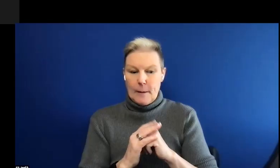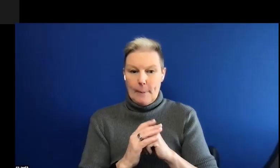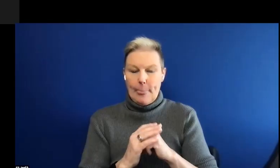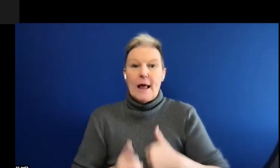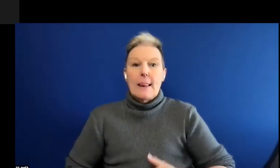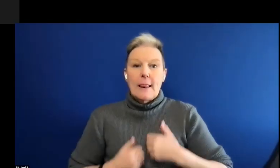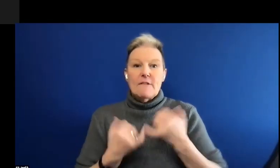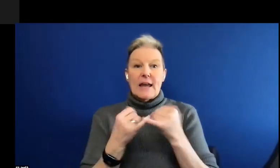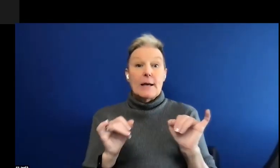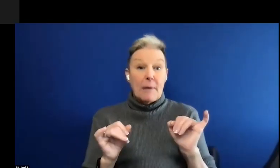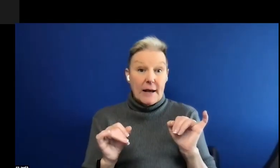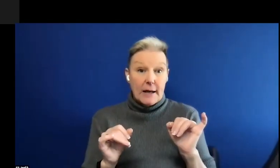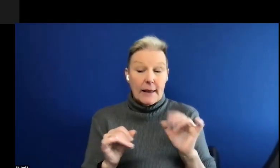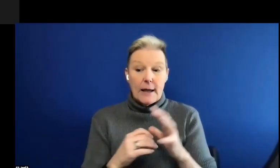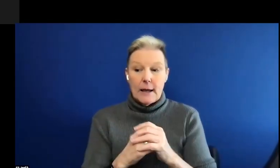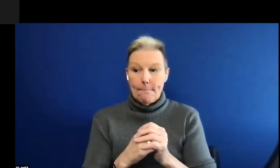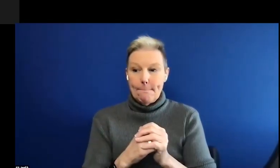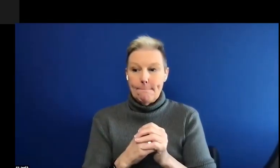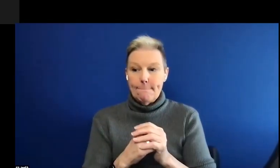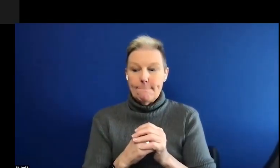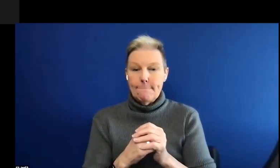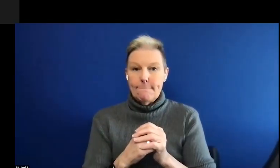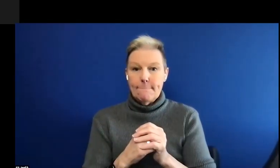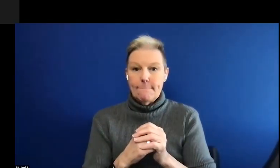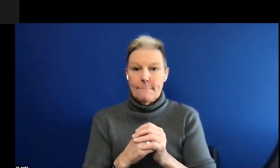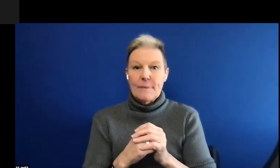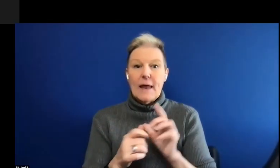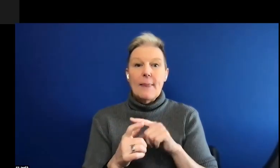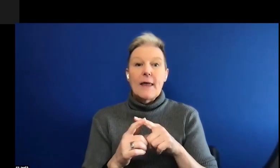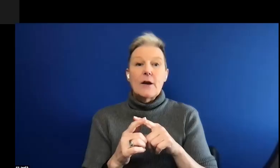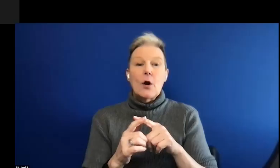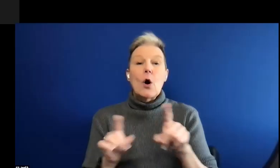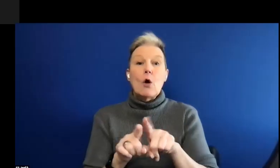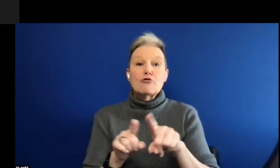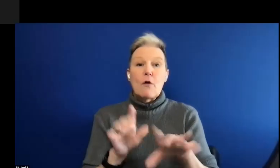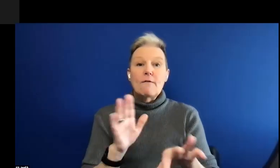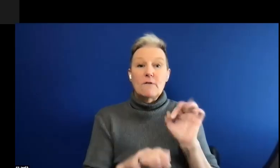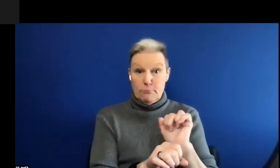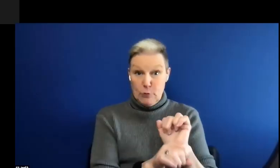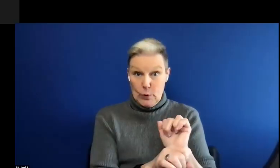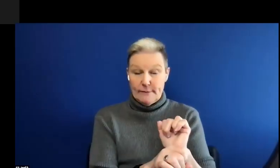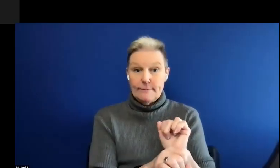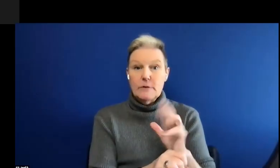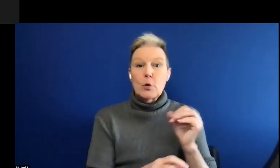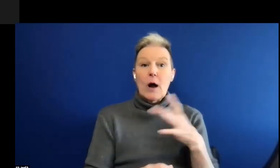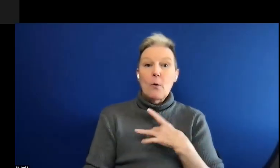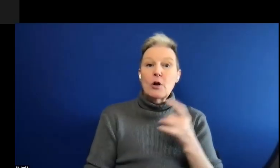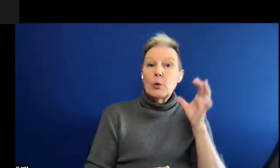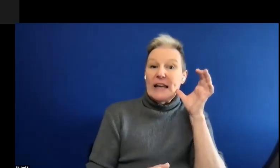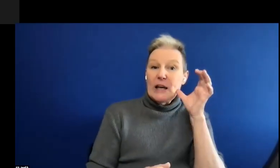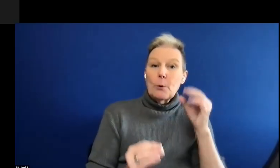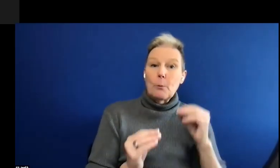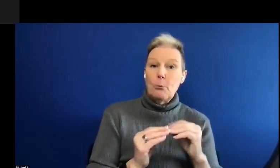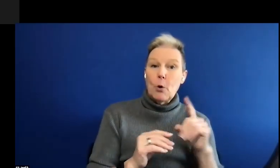living independently and then getting employed also. So I would like to hear more